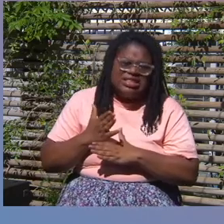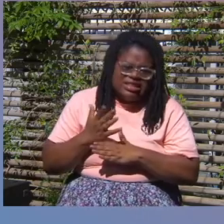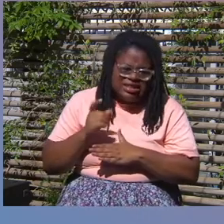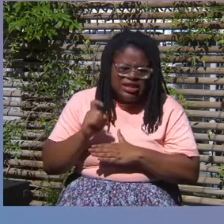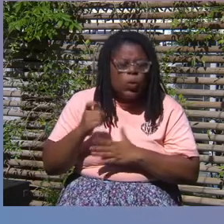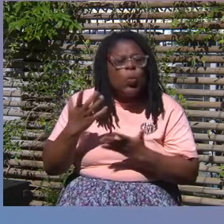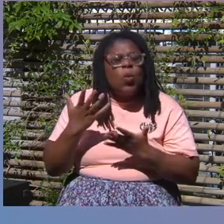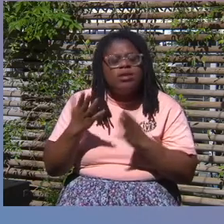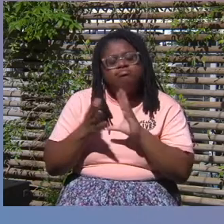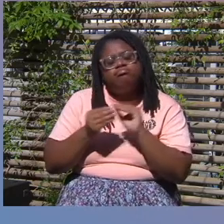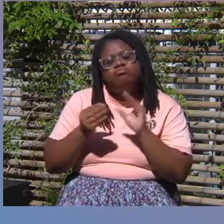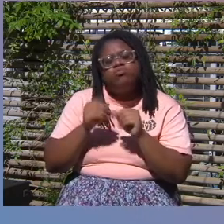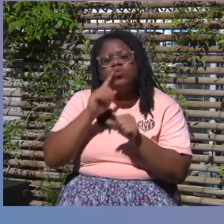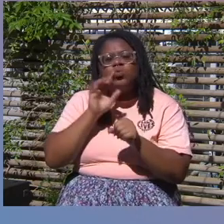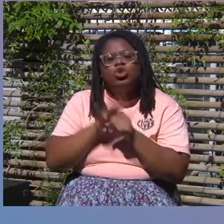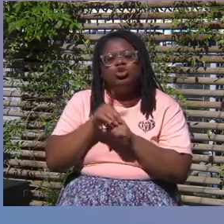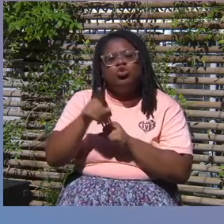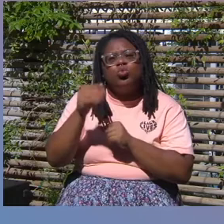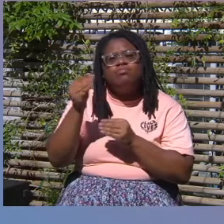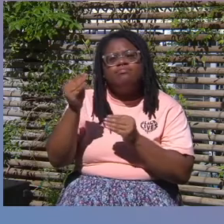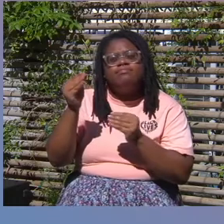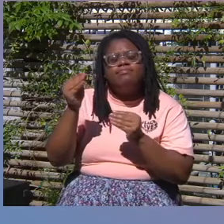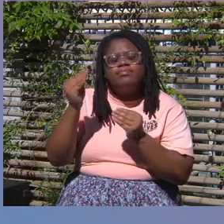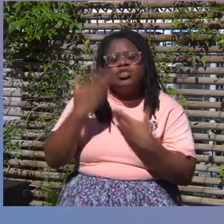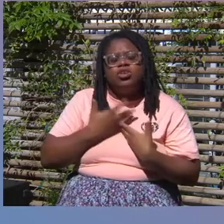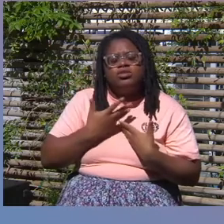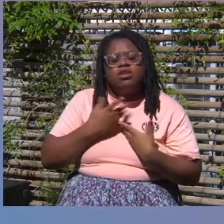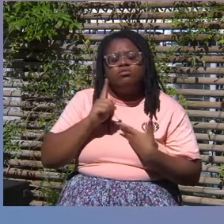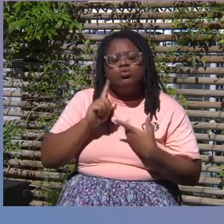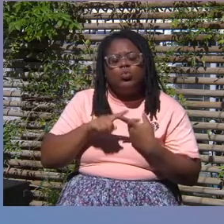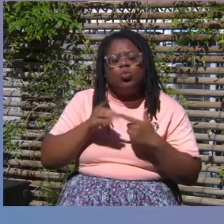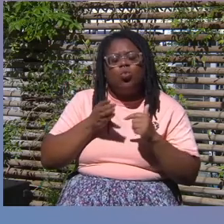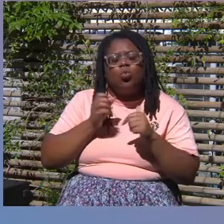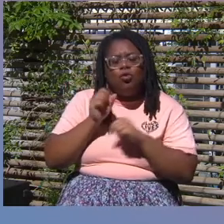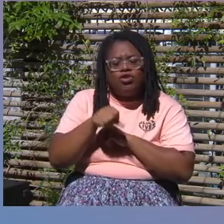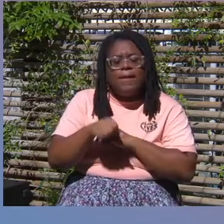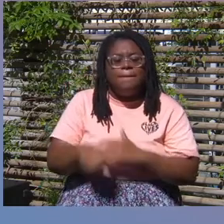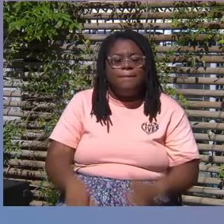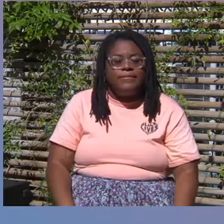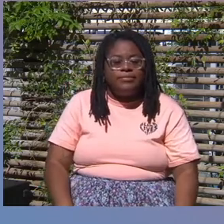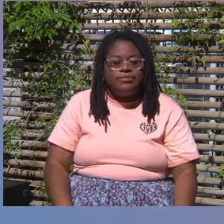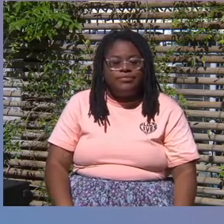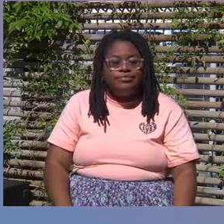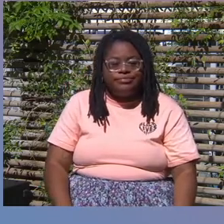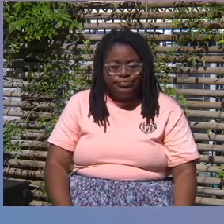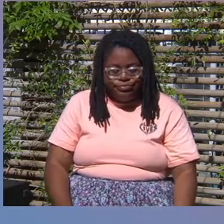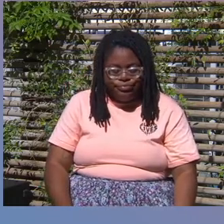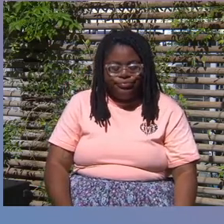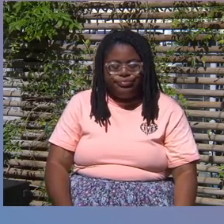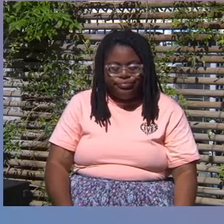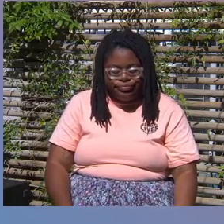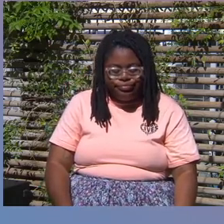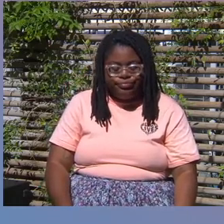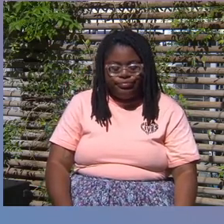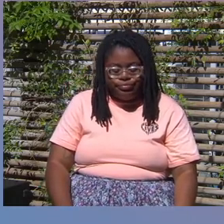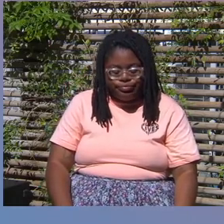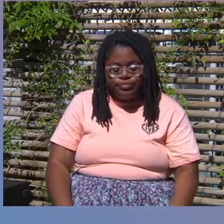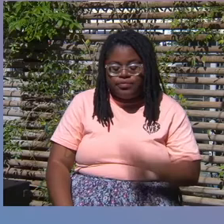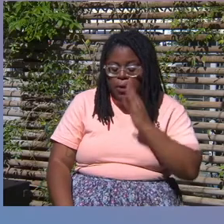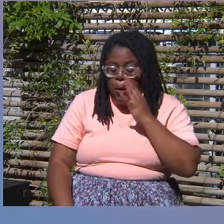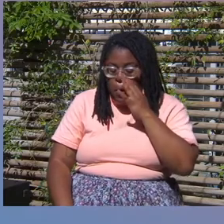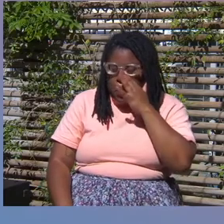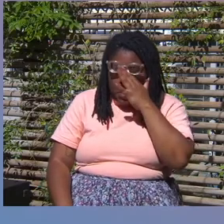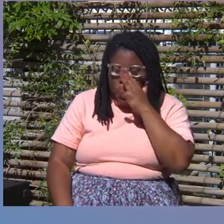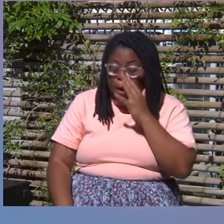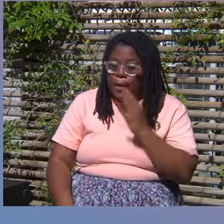is a mantra, what is an affirmation that you tell yourself to overcome? It's something my mother taught me. Be true,